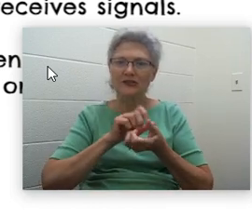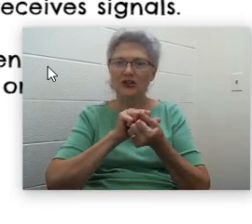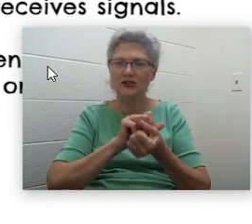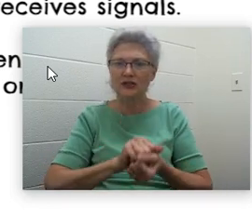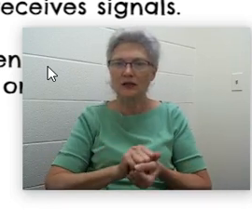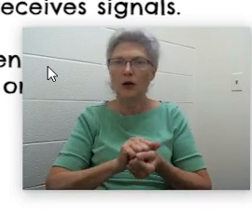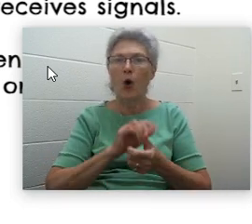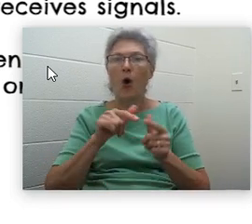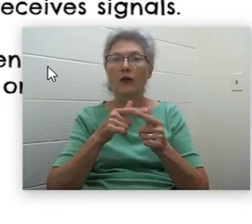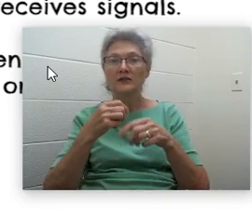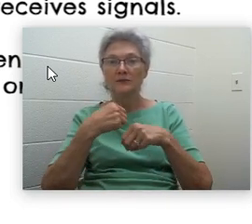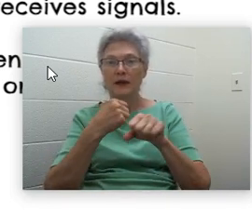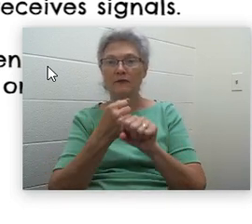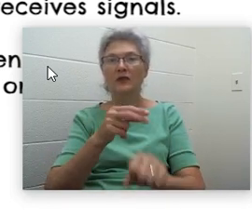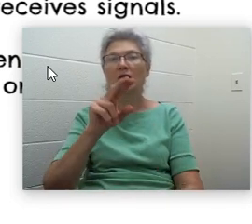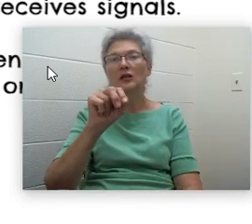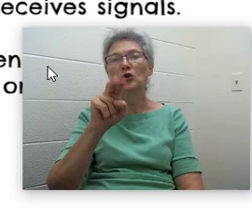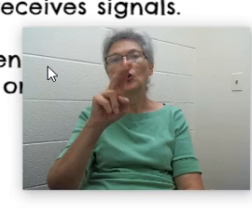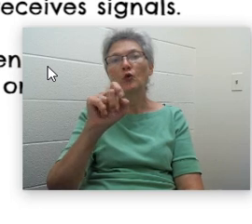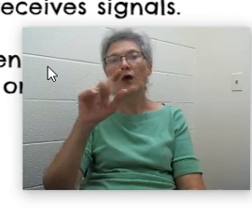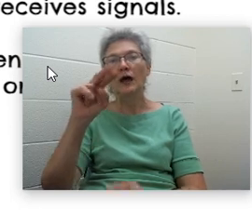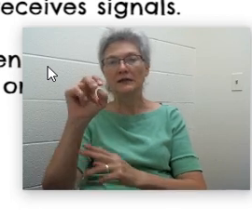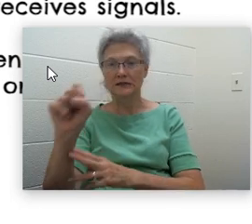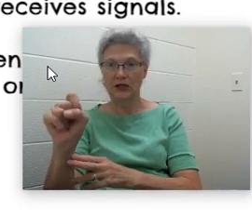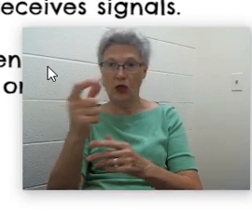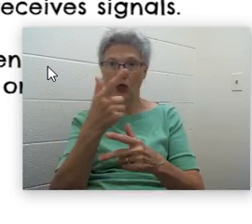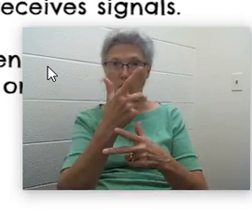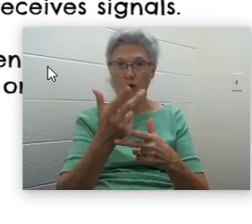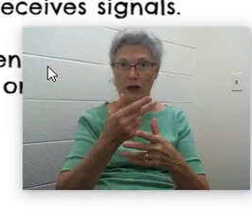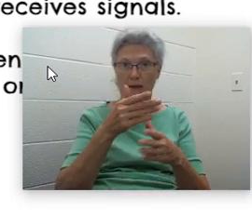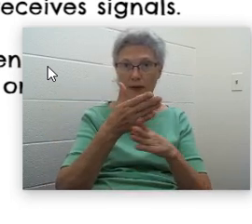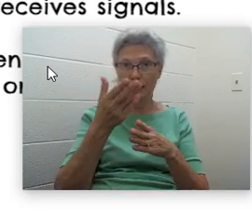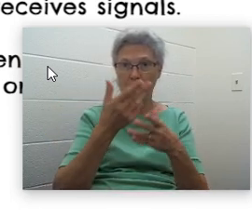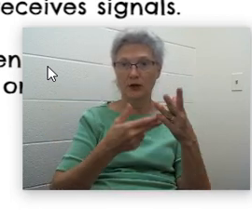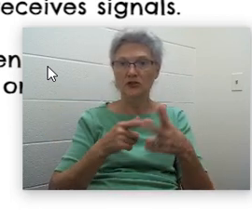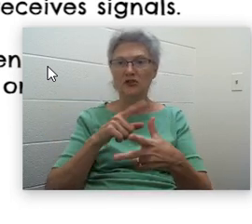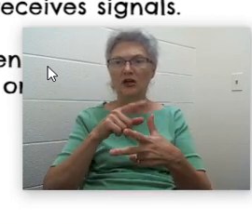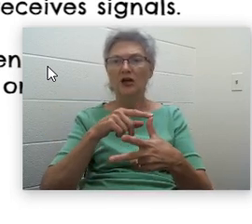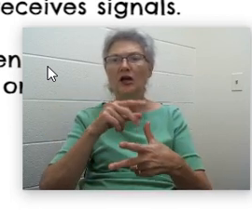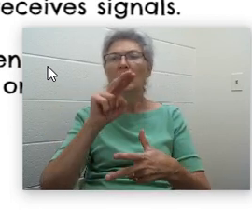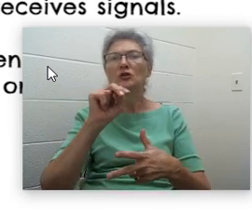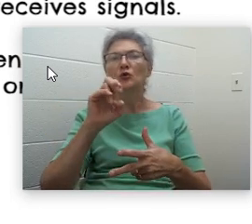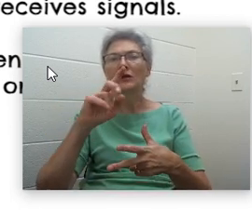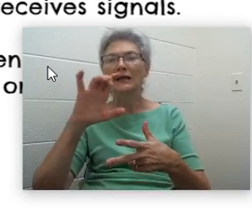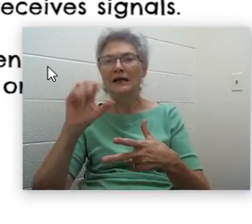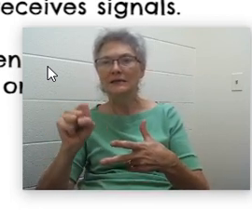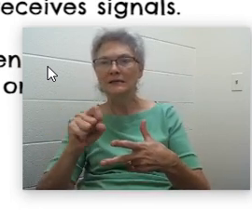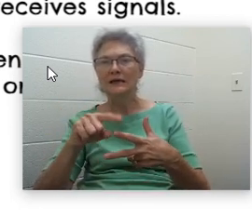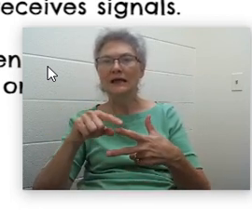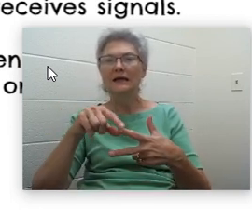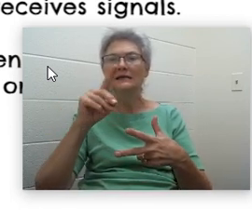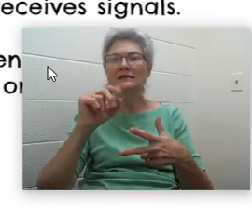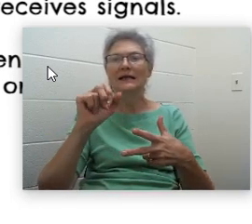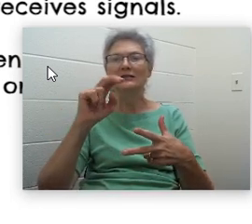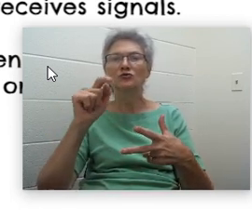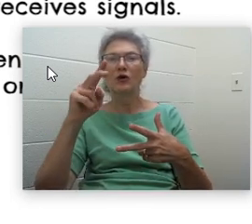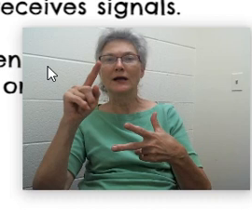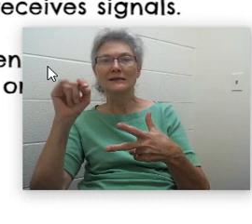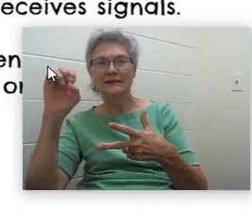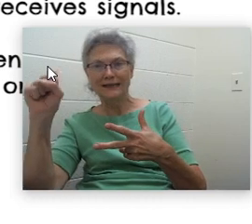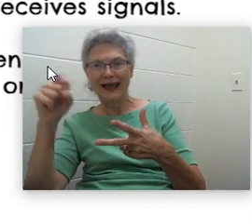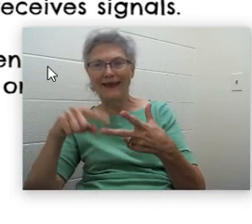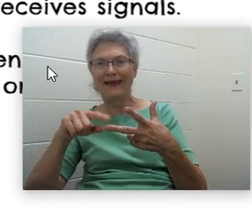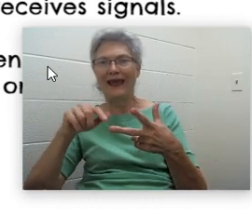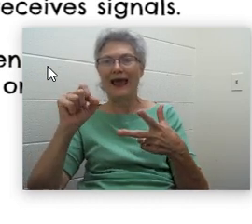of neurons. They have three main parts: nucleus, dendrites, and the axon.